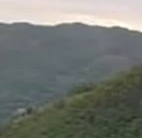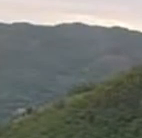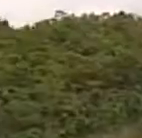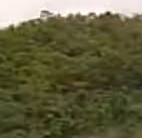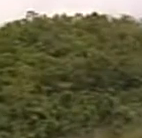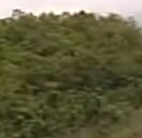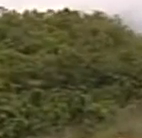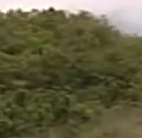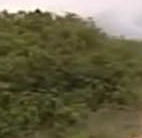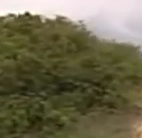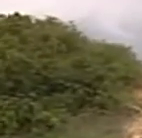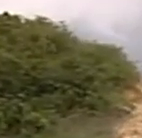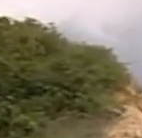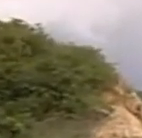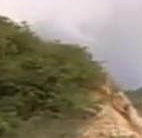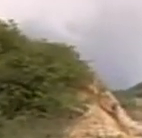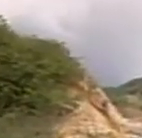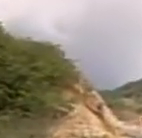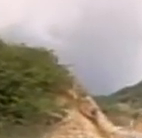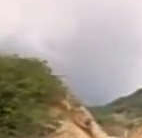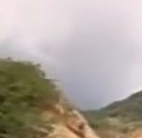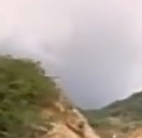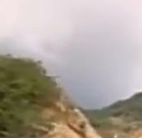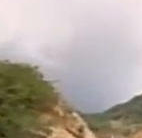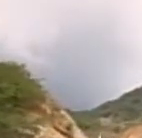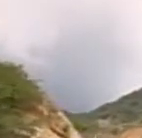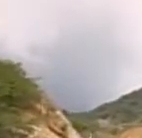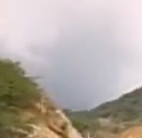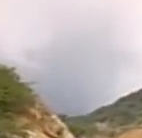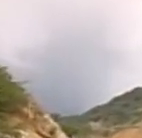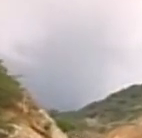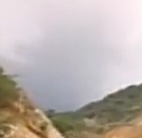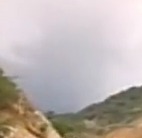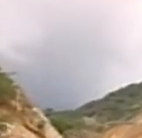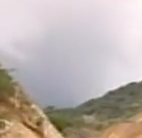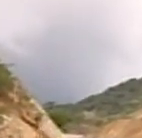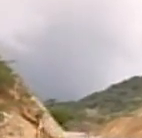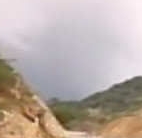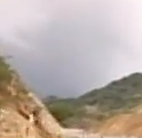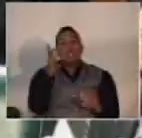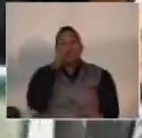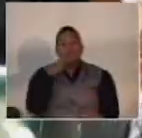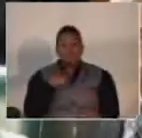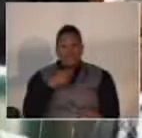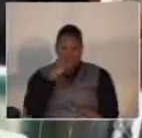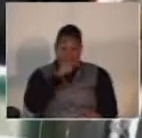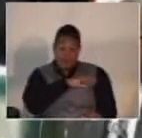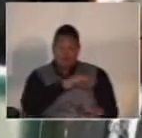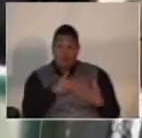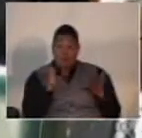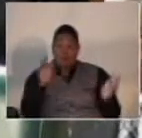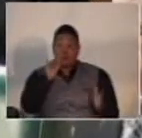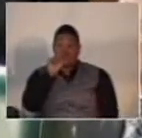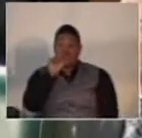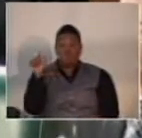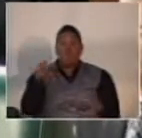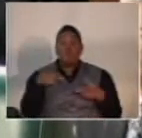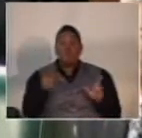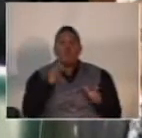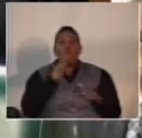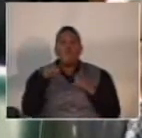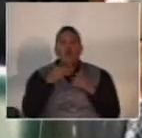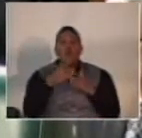Section 2, from Linstead to Manique, should be opened to the public in August 2014. The benefit of the toll road, when